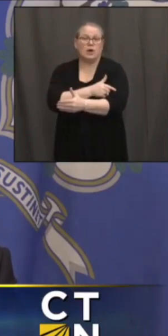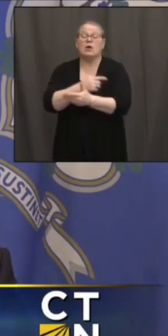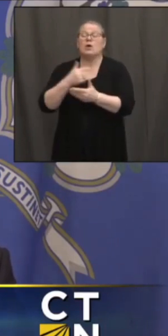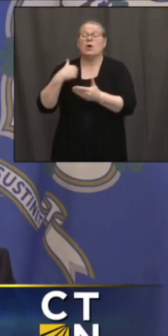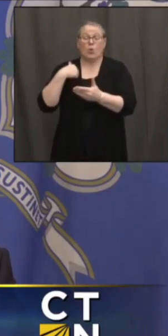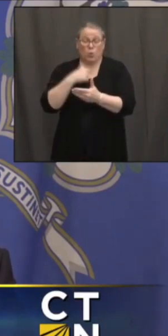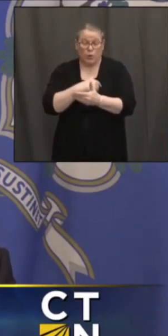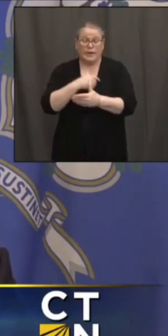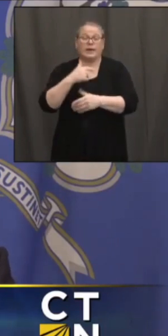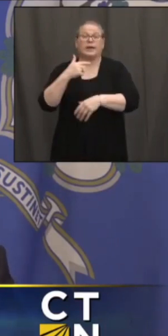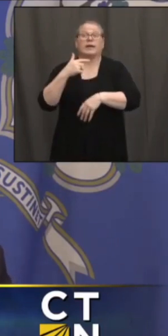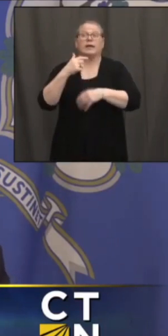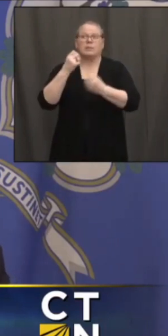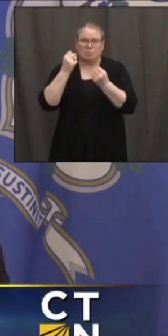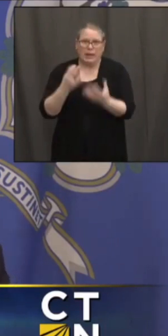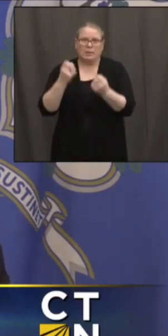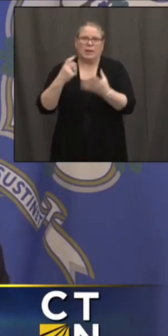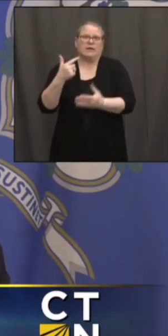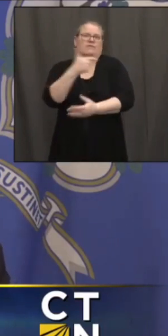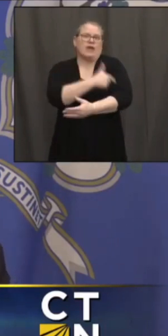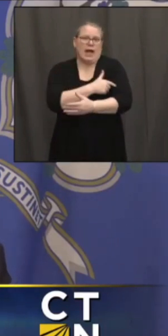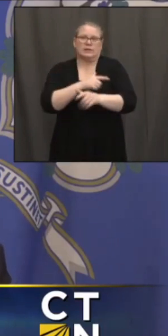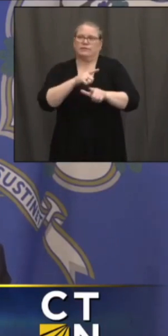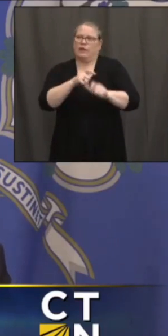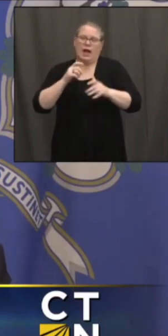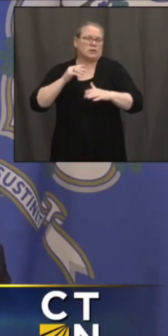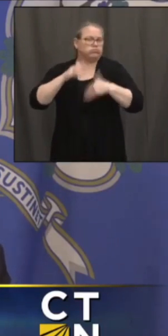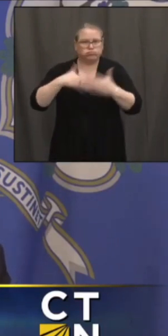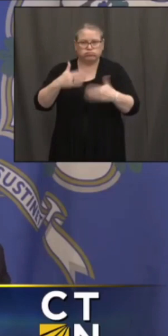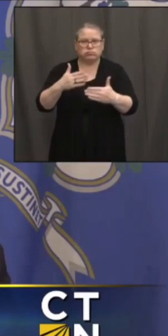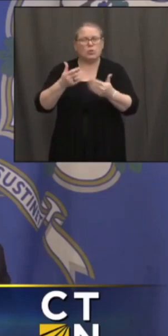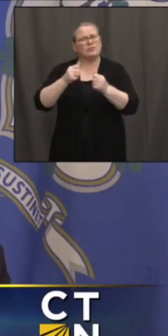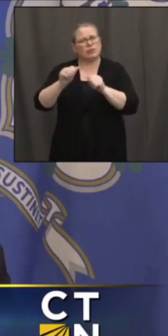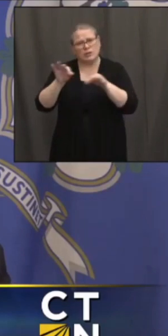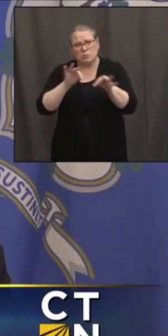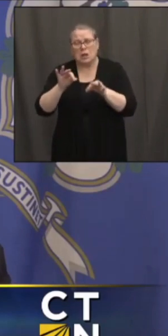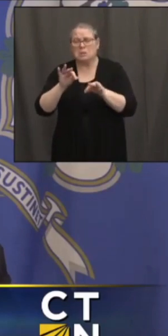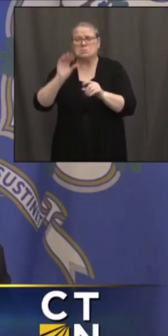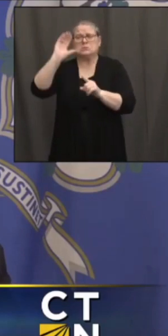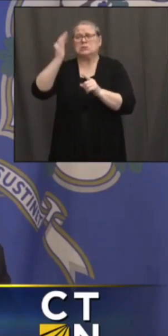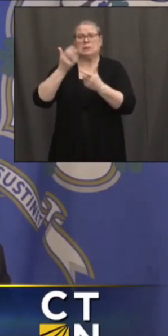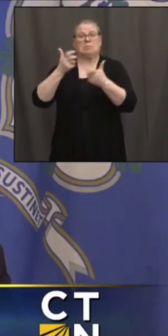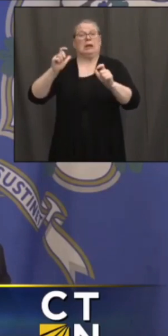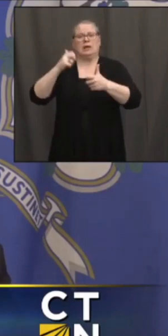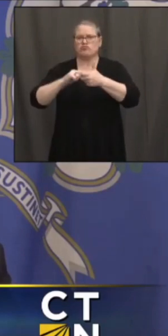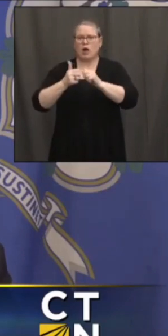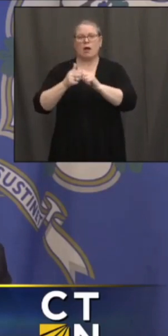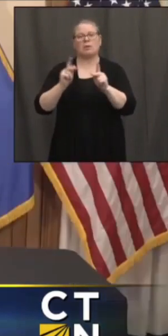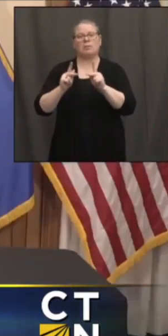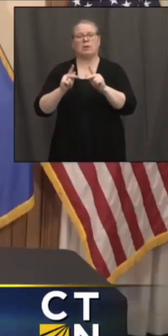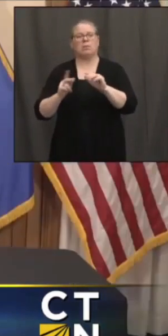fast start and trying to explain as best we can. I don't think it's really a big problem, at least not in Connecticut right now.